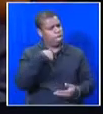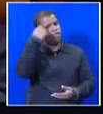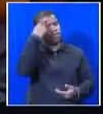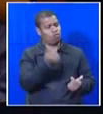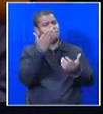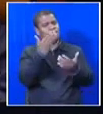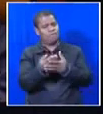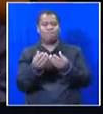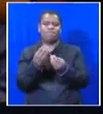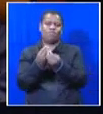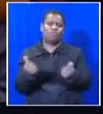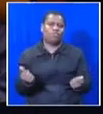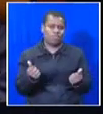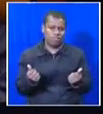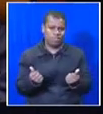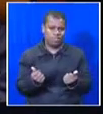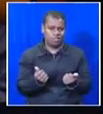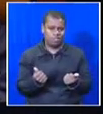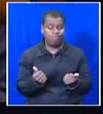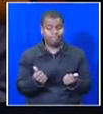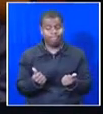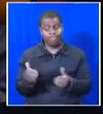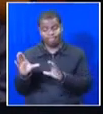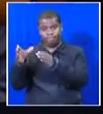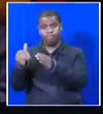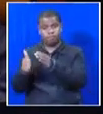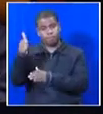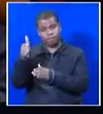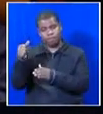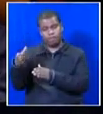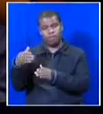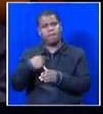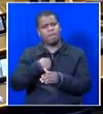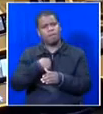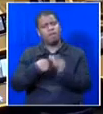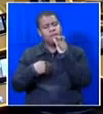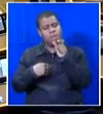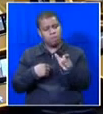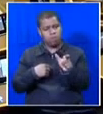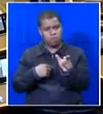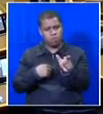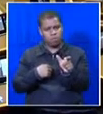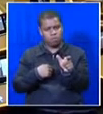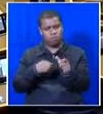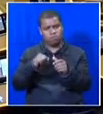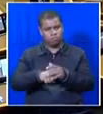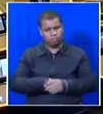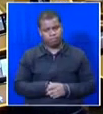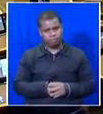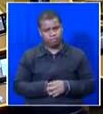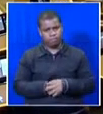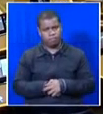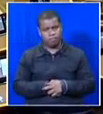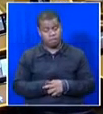bringing a solution. Honorable Chief Whip. Deputy Speaker, I just want to point to the precedent that's been created in this House. No, there's no precedent.